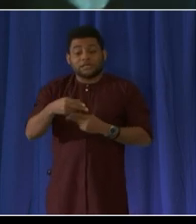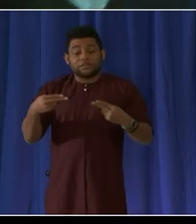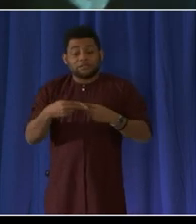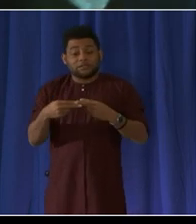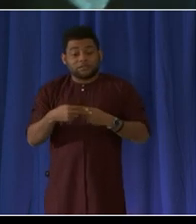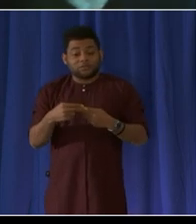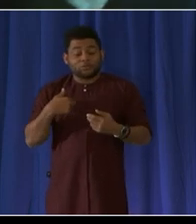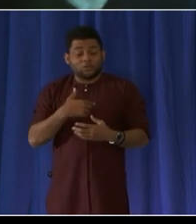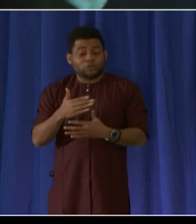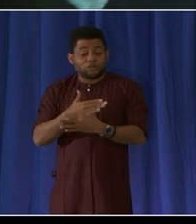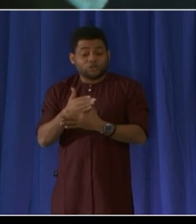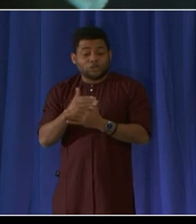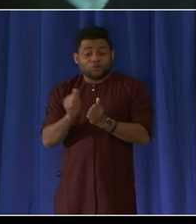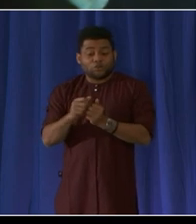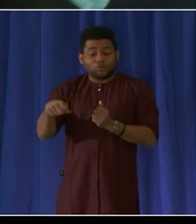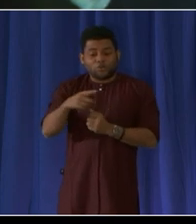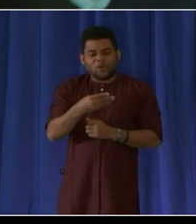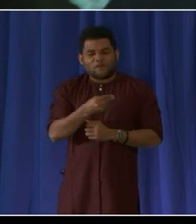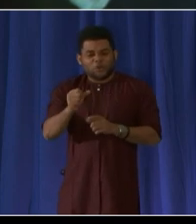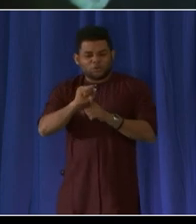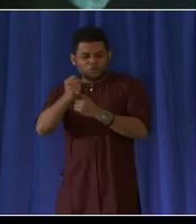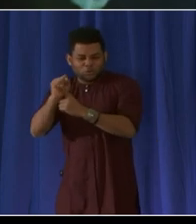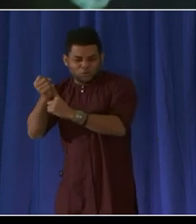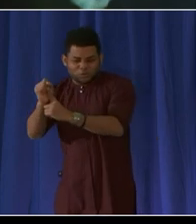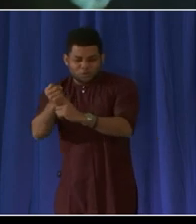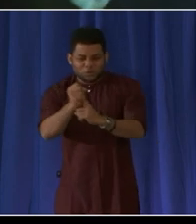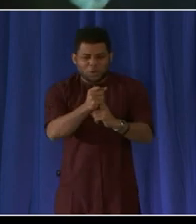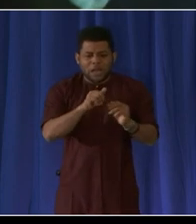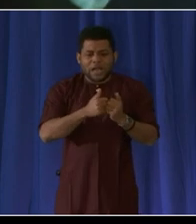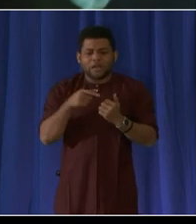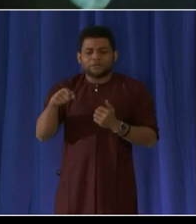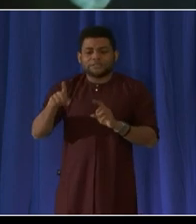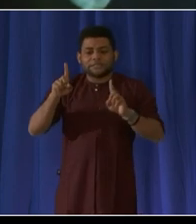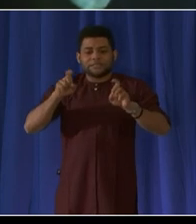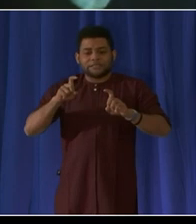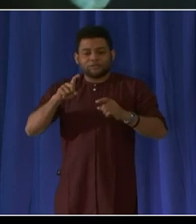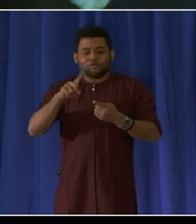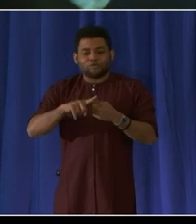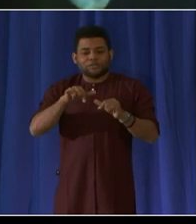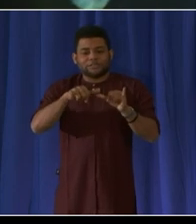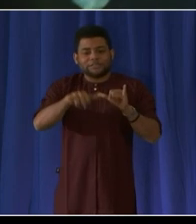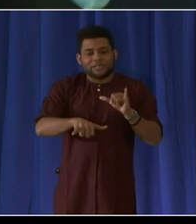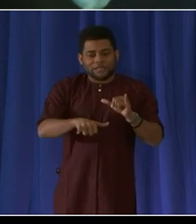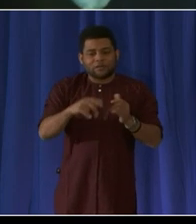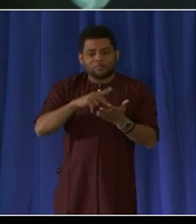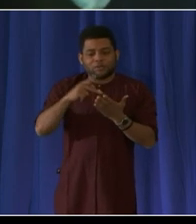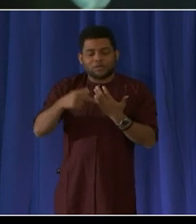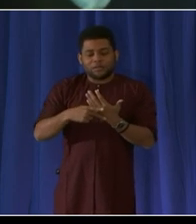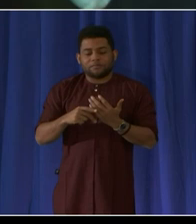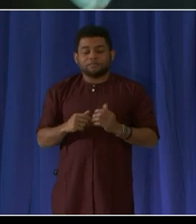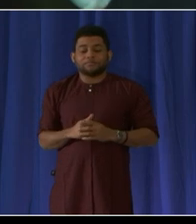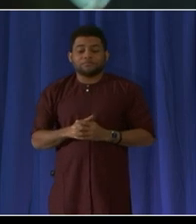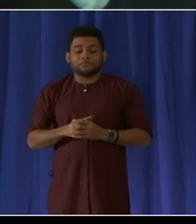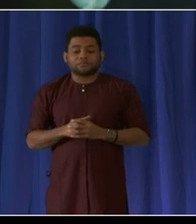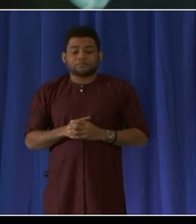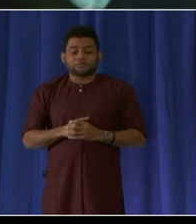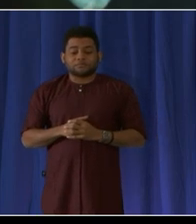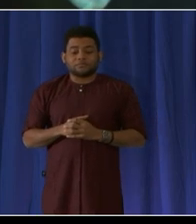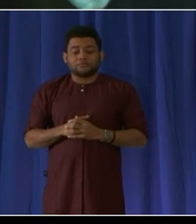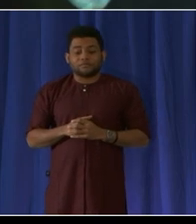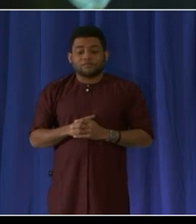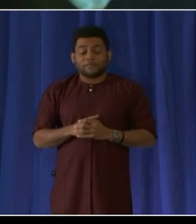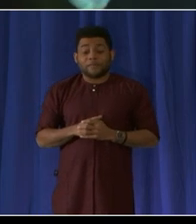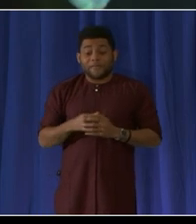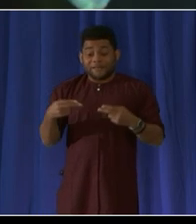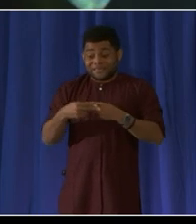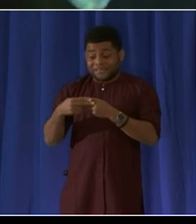going to share with you just a couple of scenarios of how this test to stay actually plays out. So here we have,